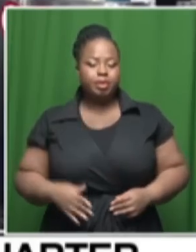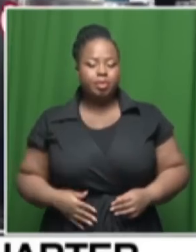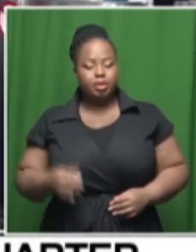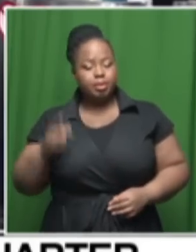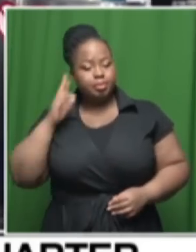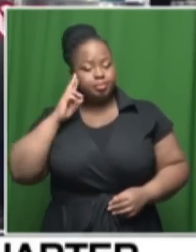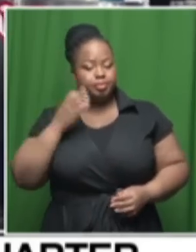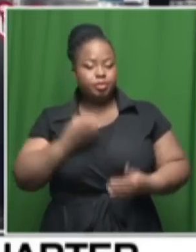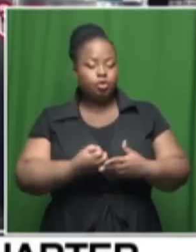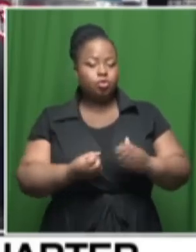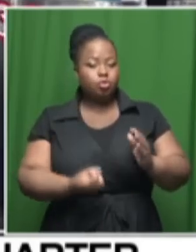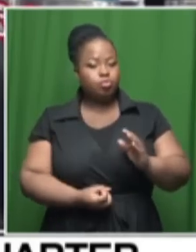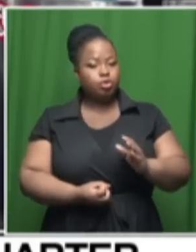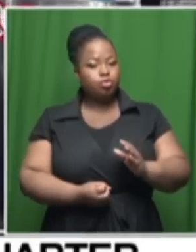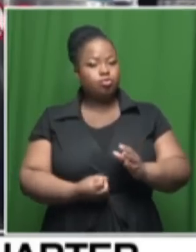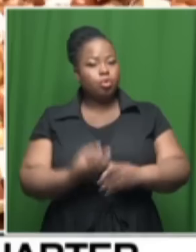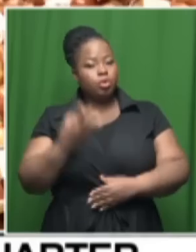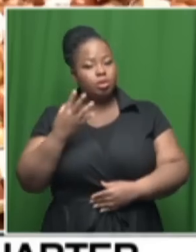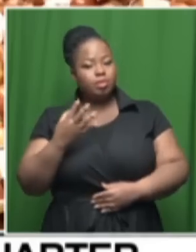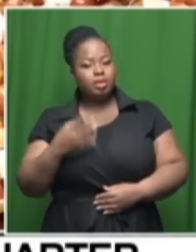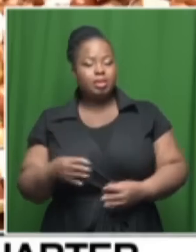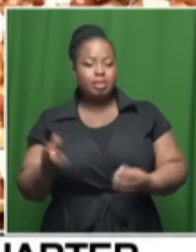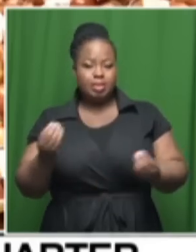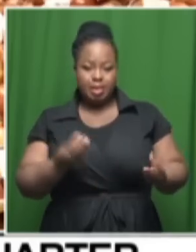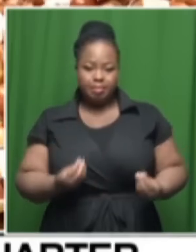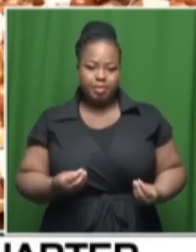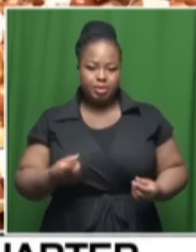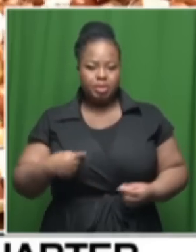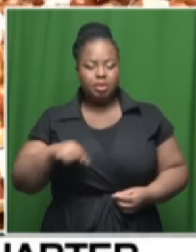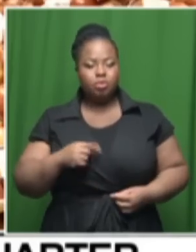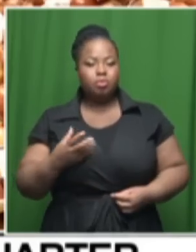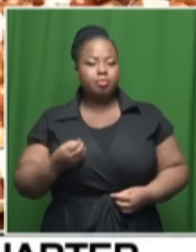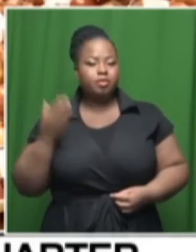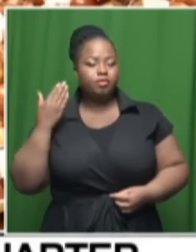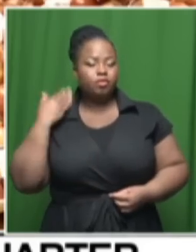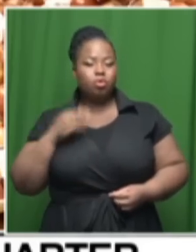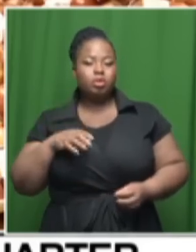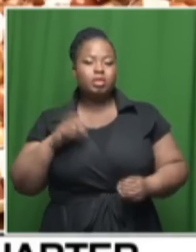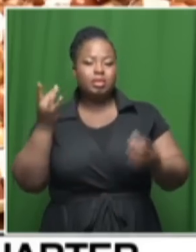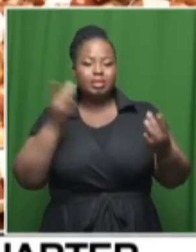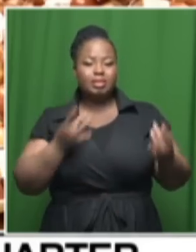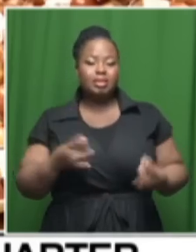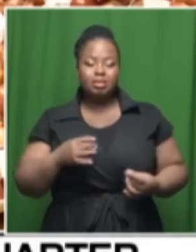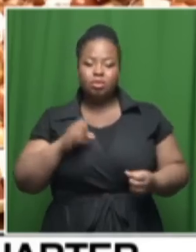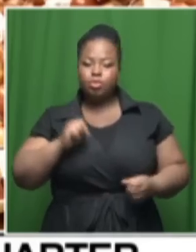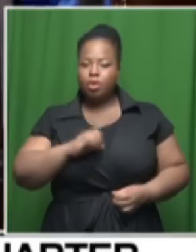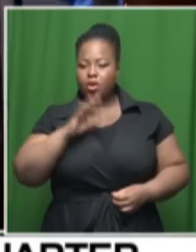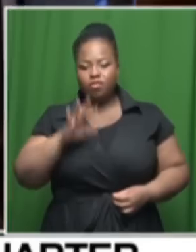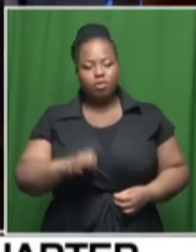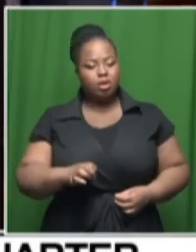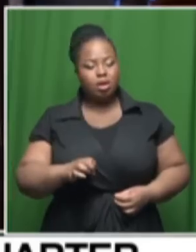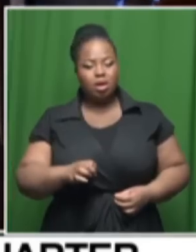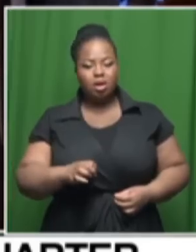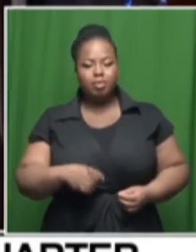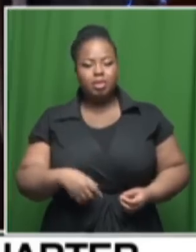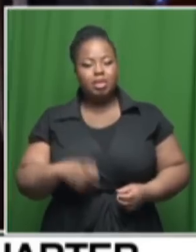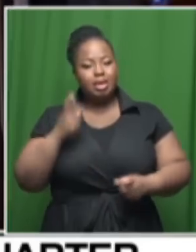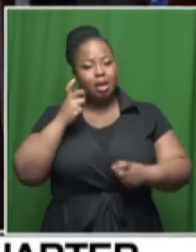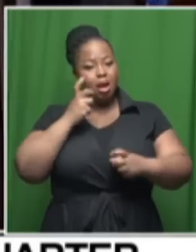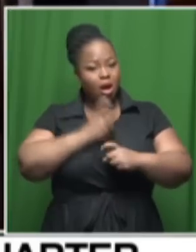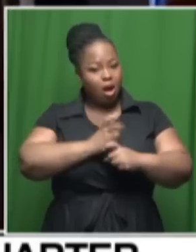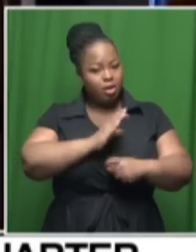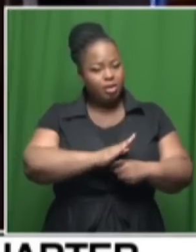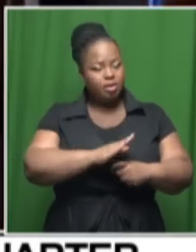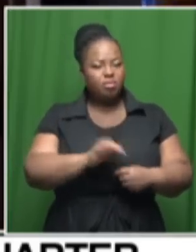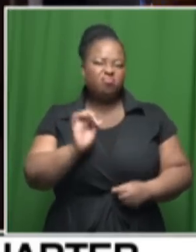economic growth, these economic numbers that was reported by Stats South Africa are not what economists call hard numbers. These